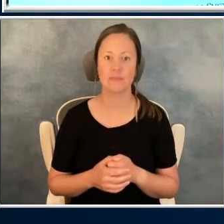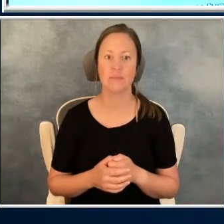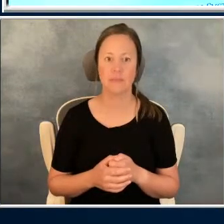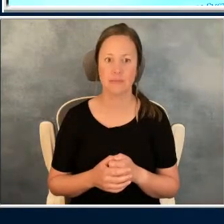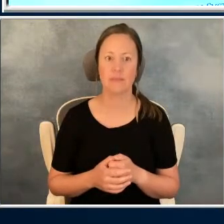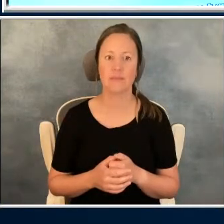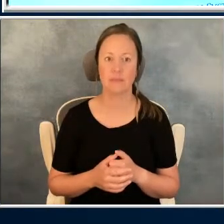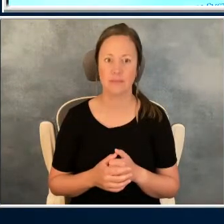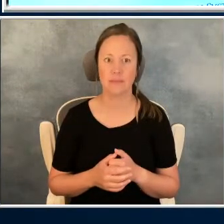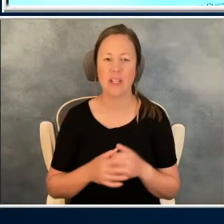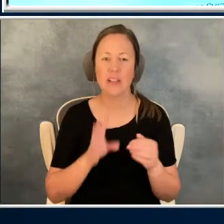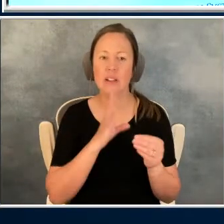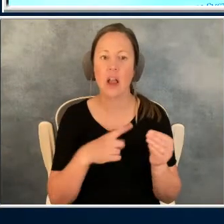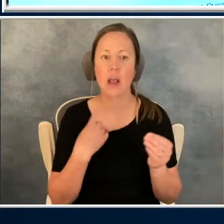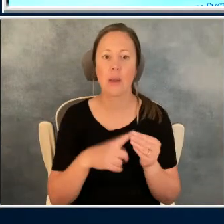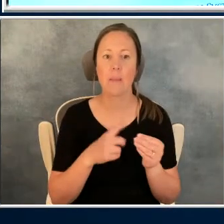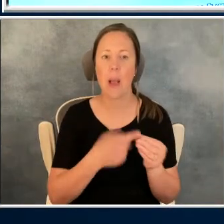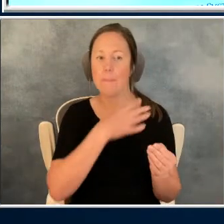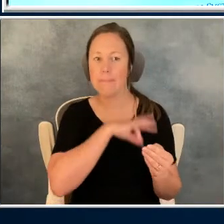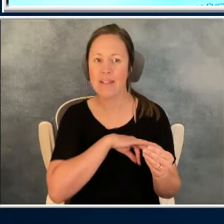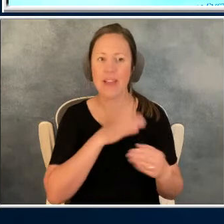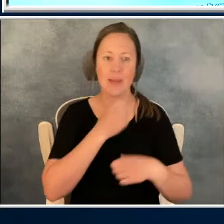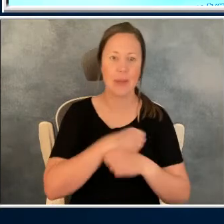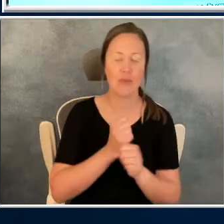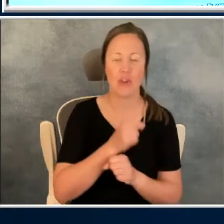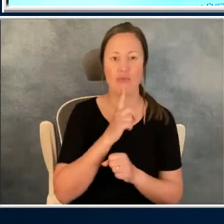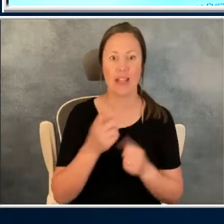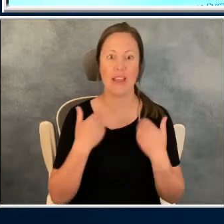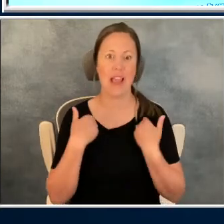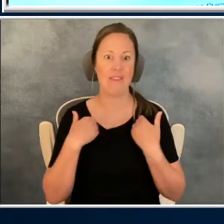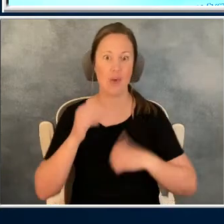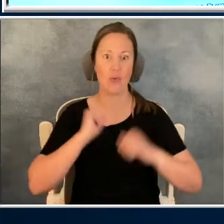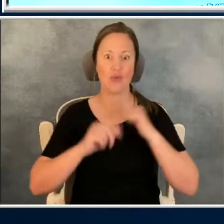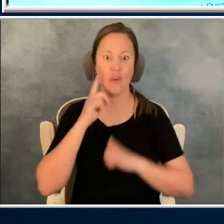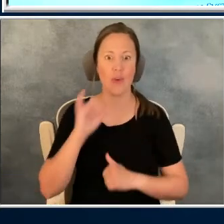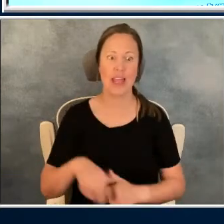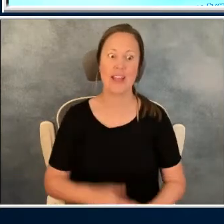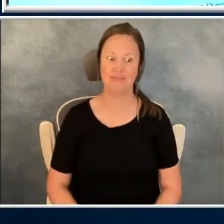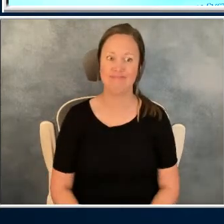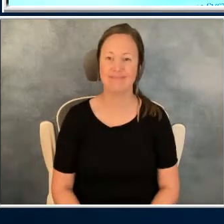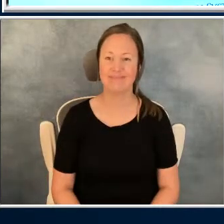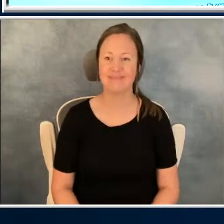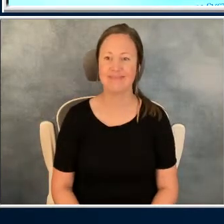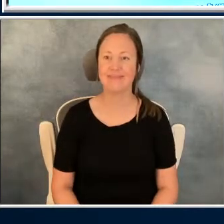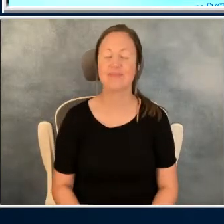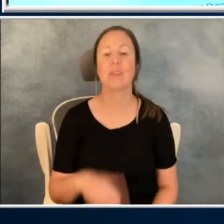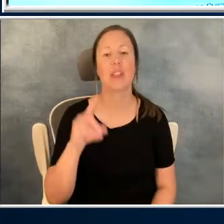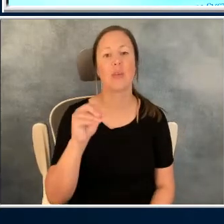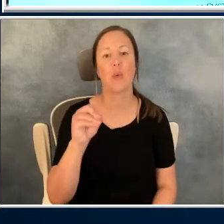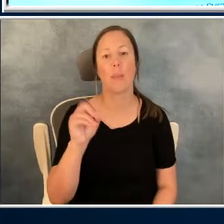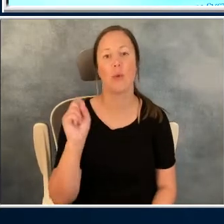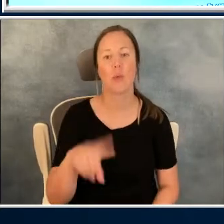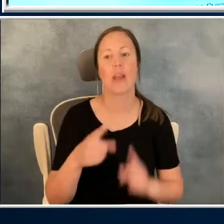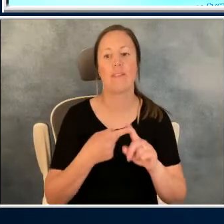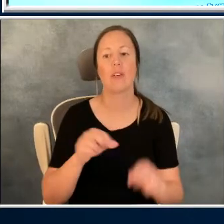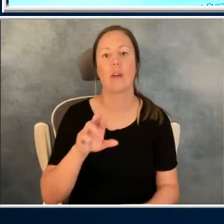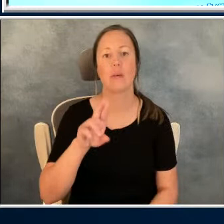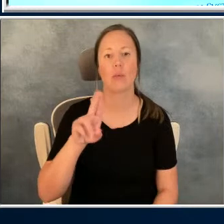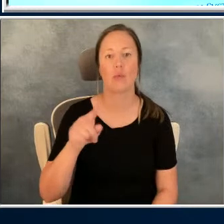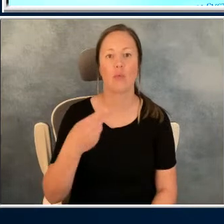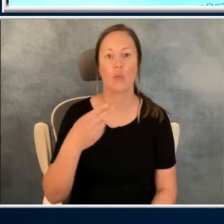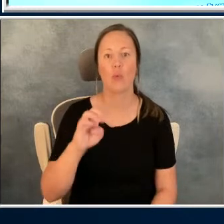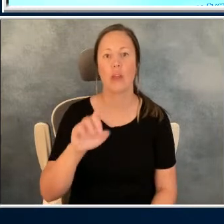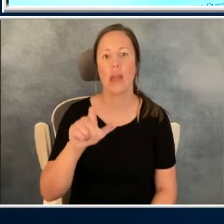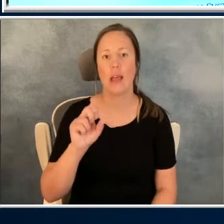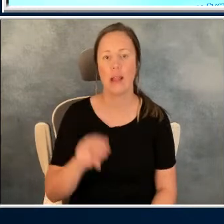a whole show. Yeah, and you know, rant we about- could. Yeah. It's a long rant. I have one more question from Ruth Ellen. This is a great one